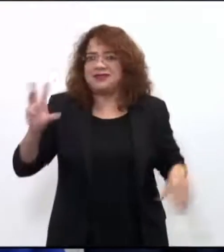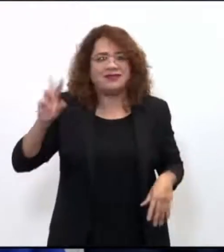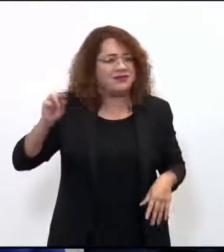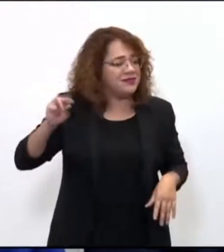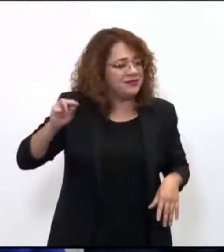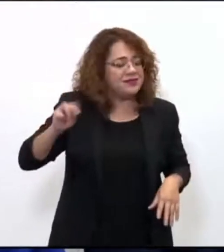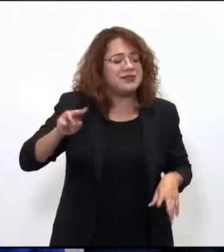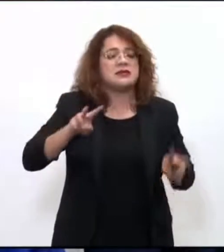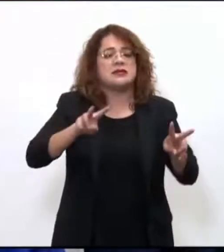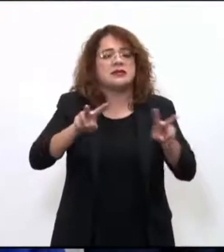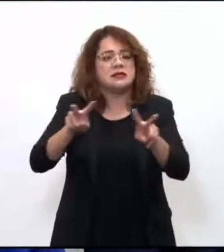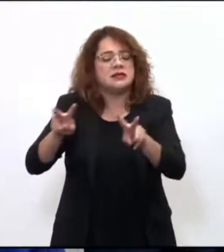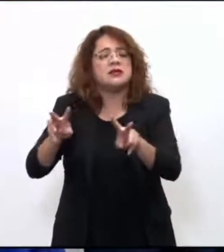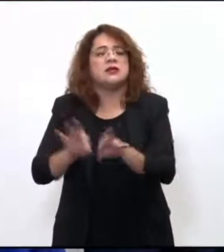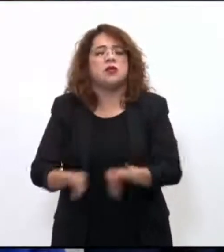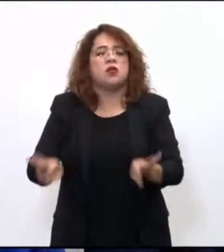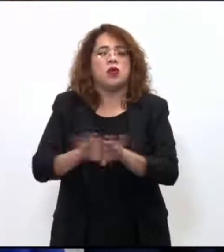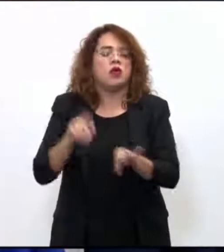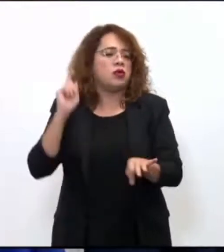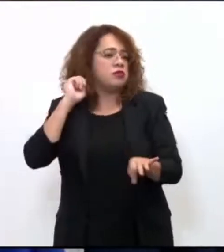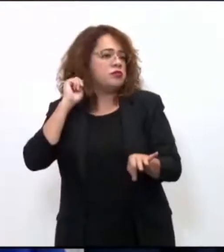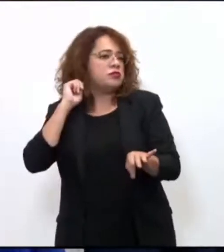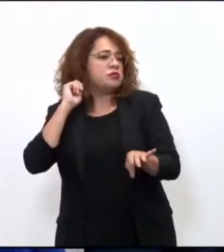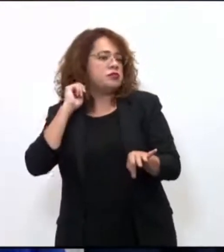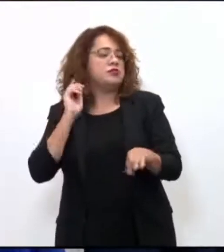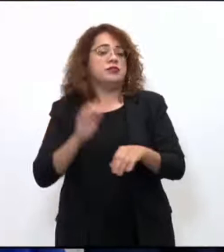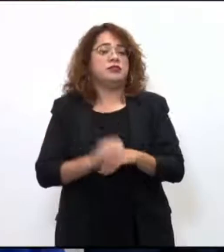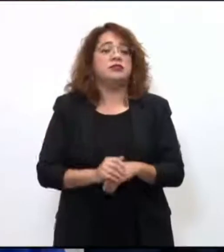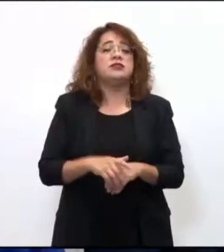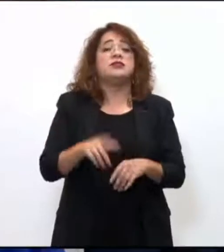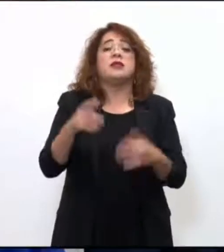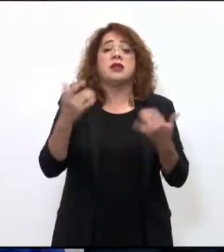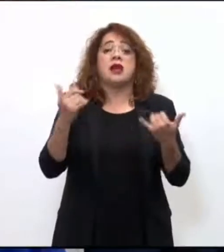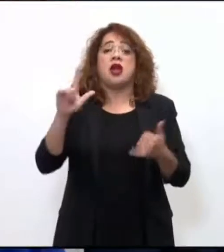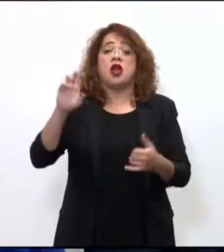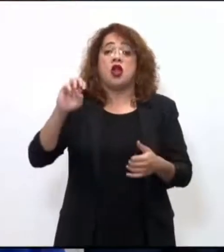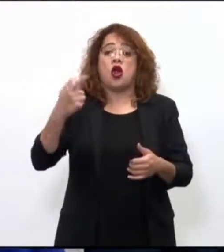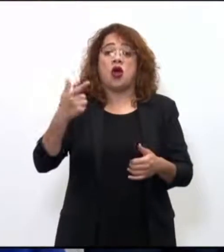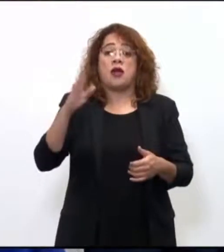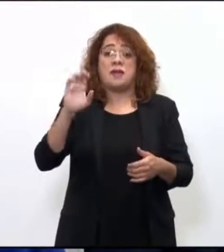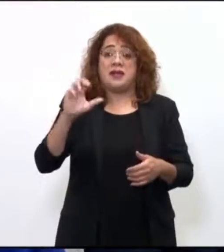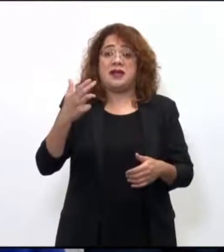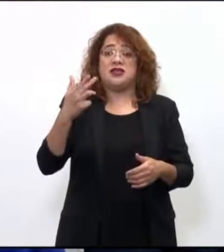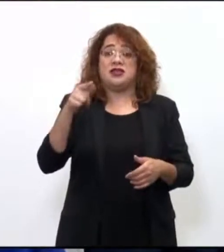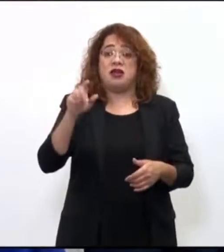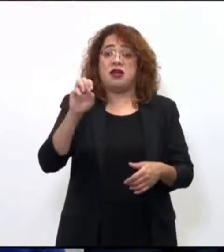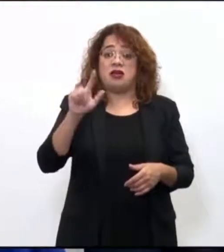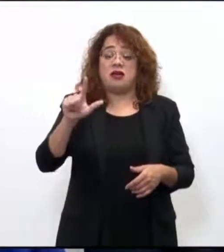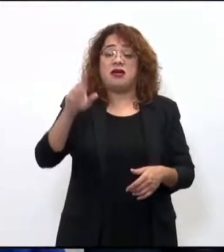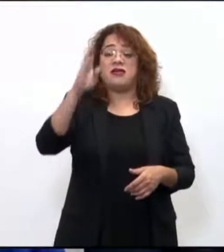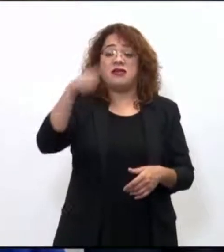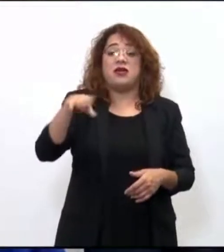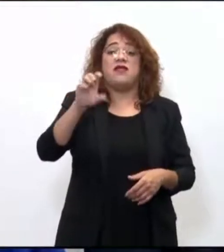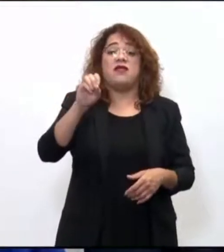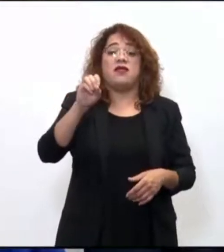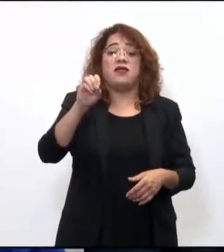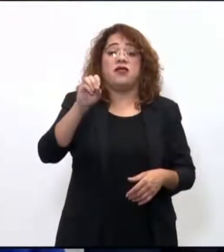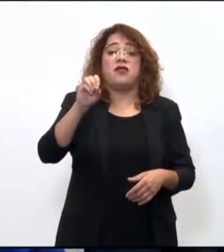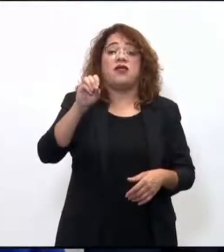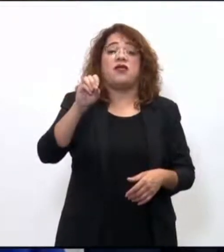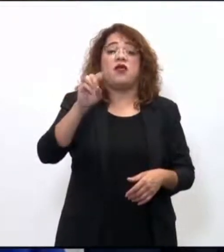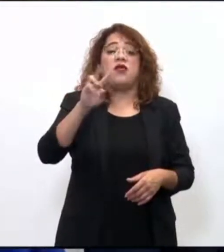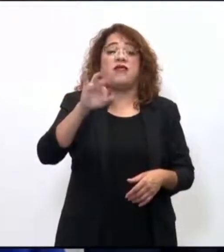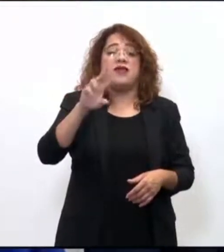longbeach.gov/COVID-19 for more details. And business owners can call the city's BizCare hotline at